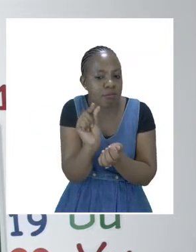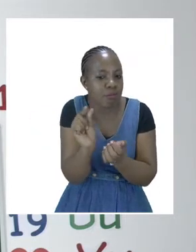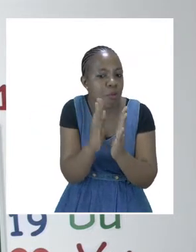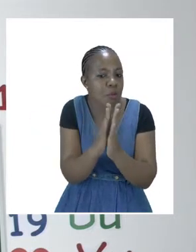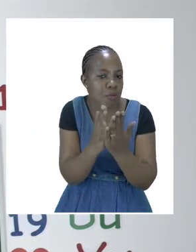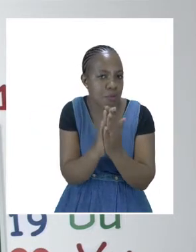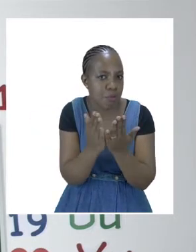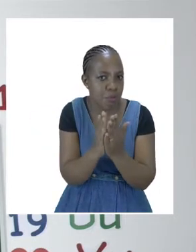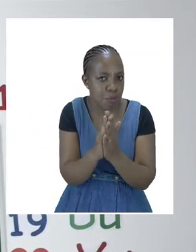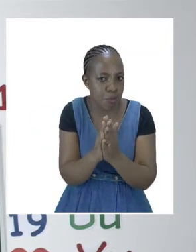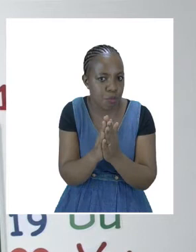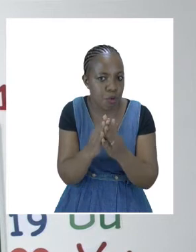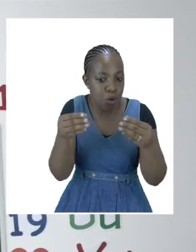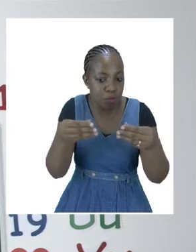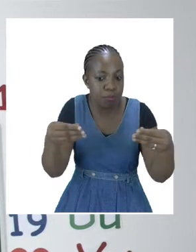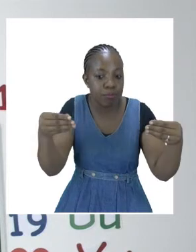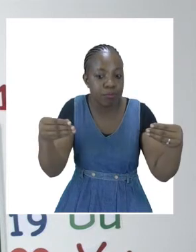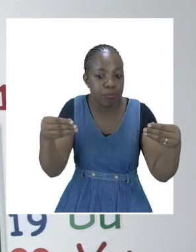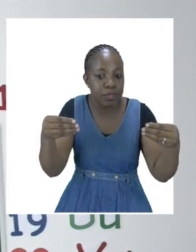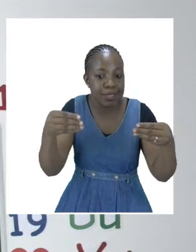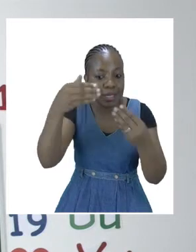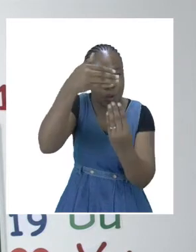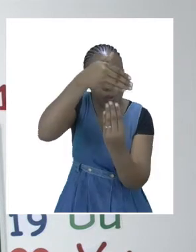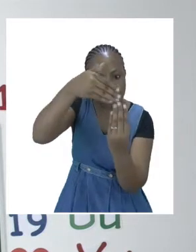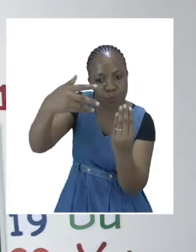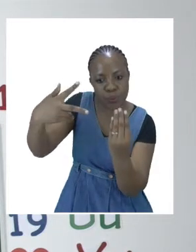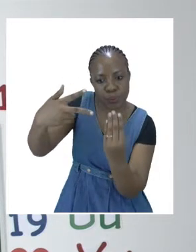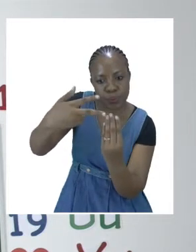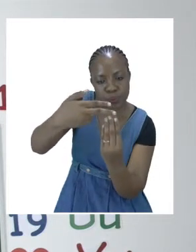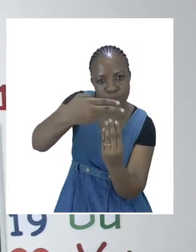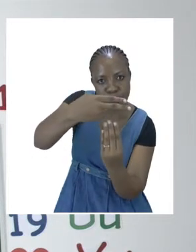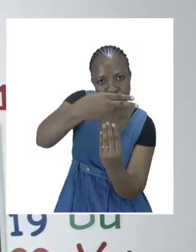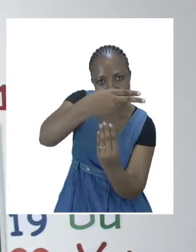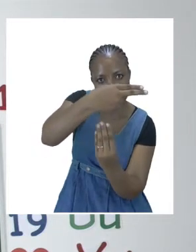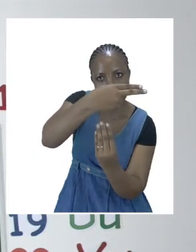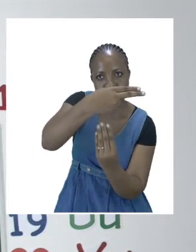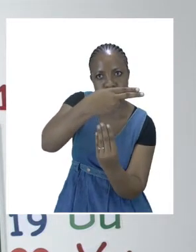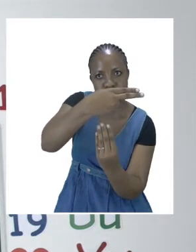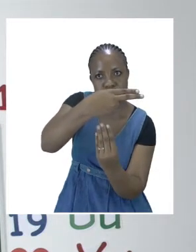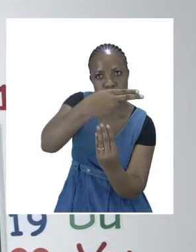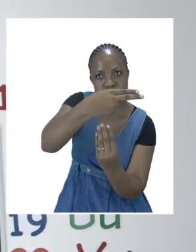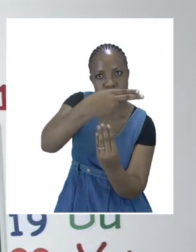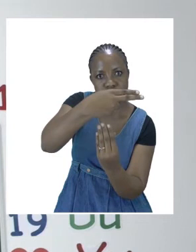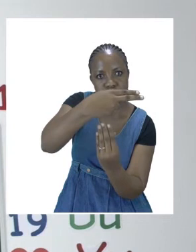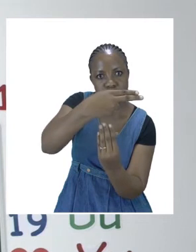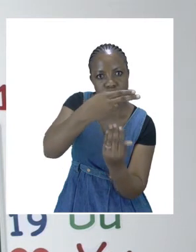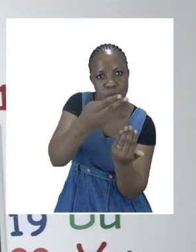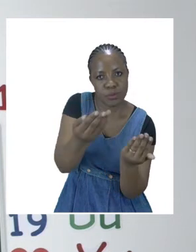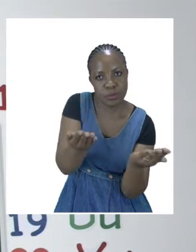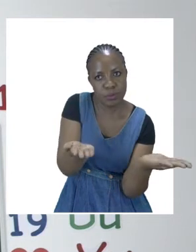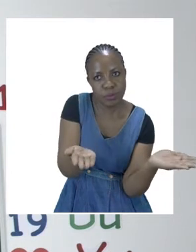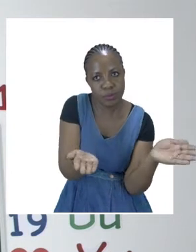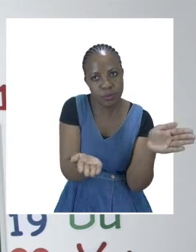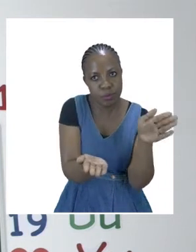booklet. Please cut the top of the lesson booklet with a pair of scissors and fold